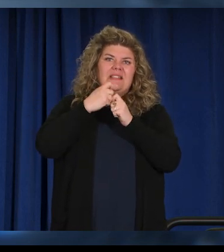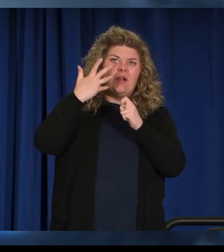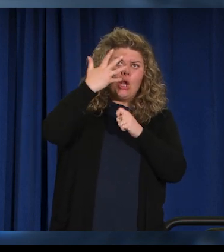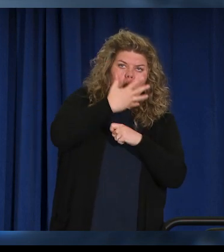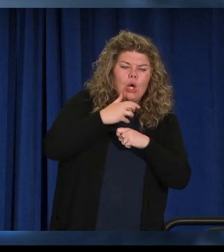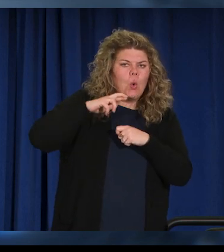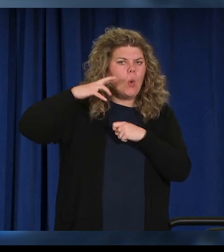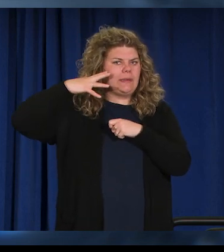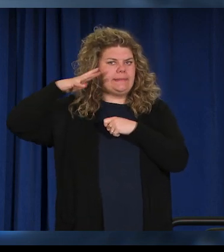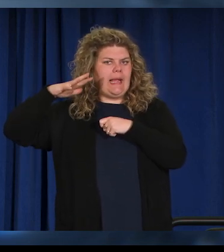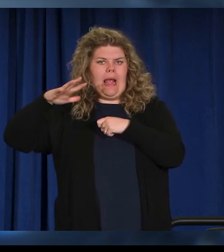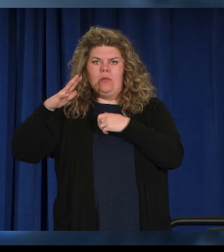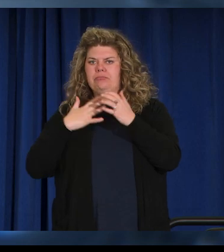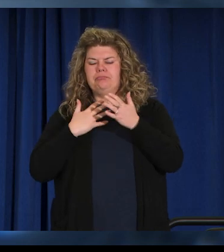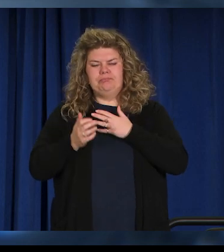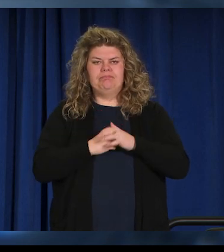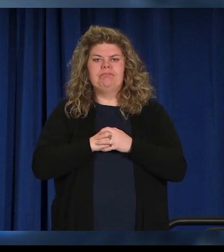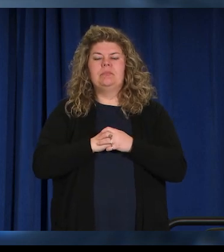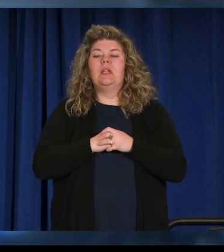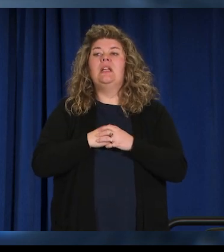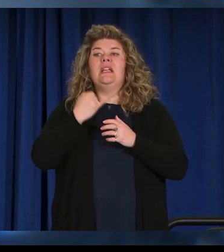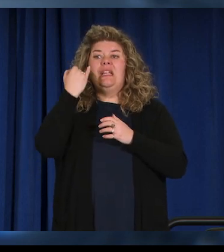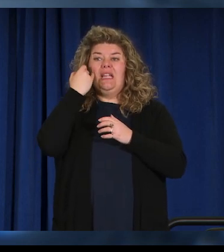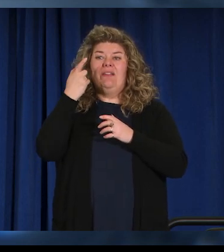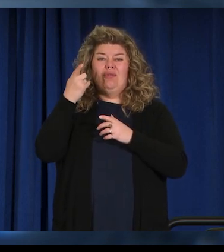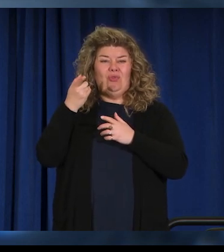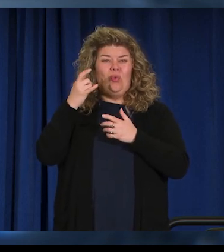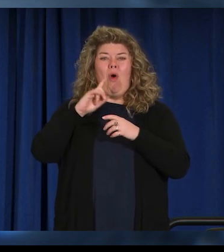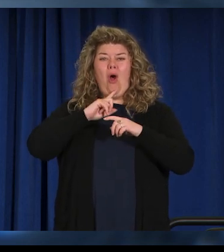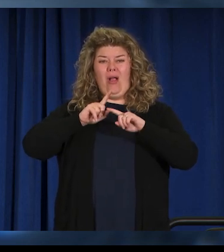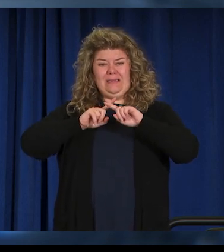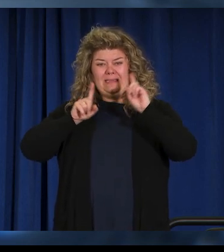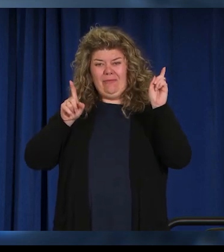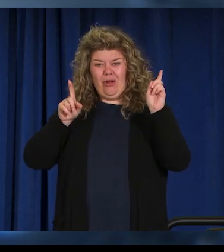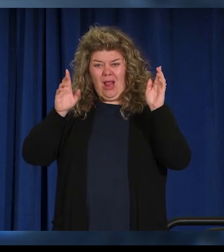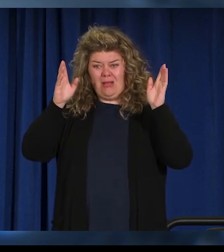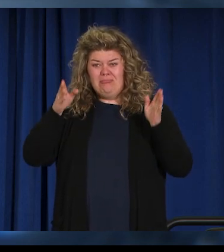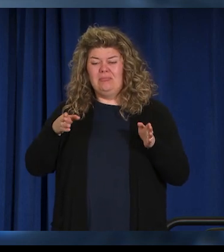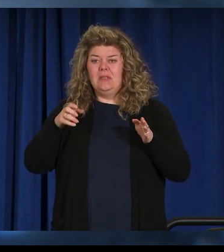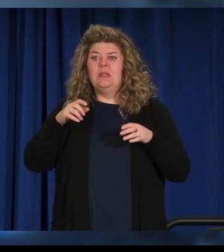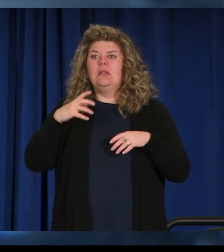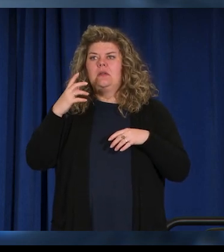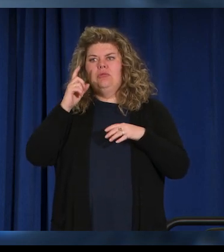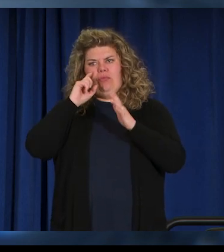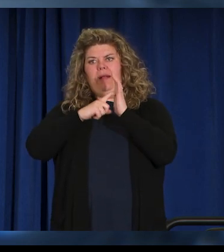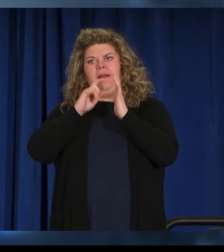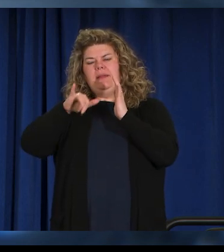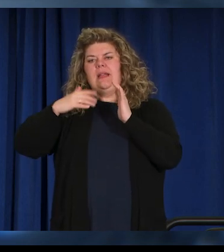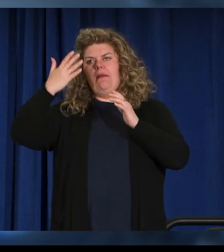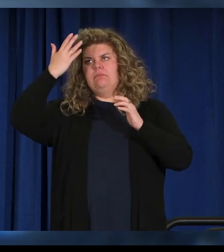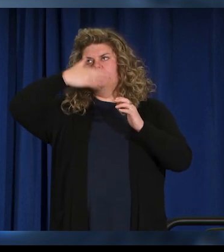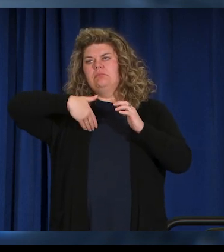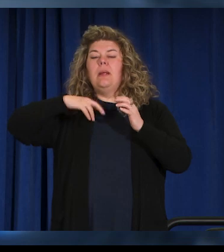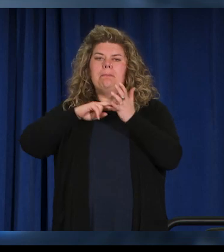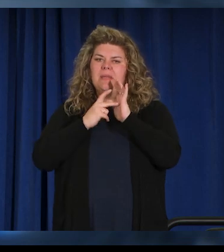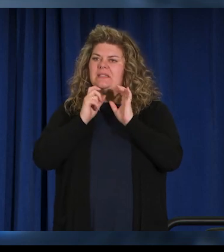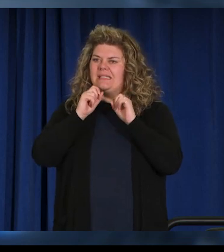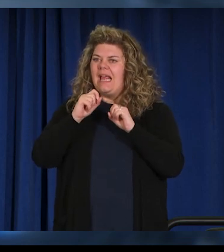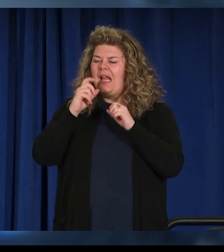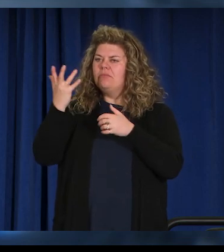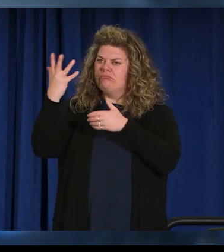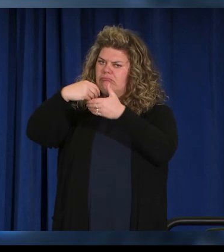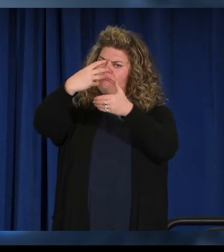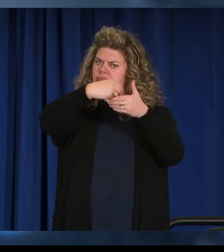movement. Learning to communicate across differences, including recognizing flat or blunted affect, is how we create a more neuro-inclusive workplace